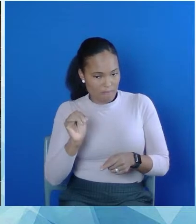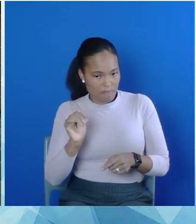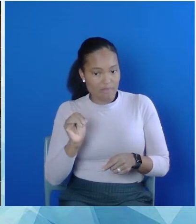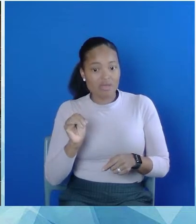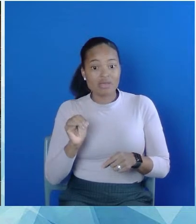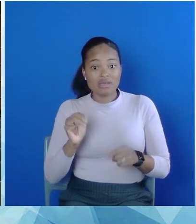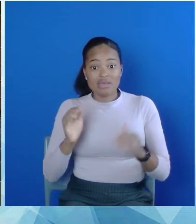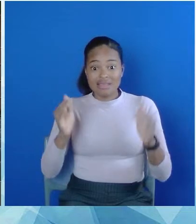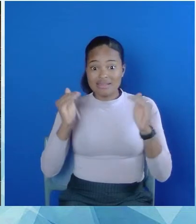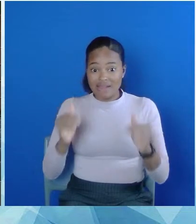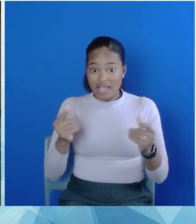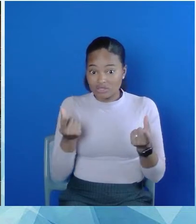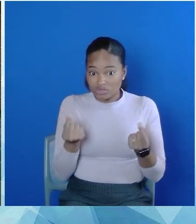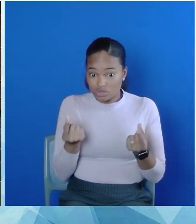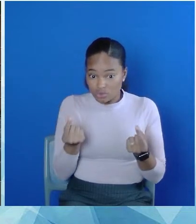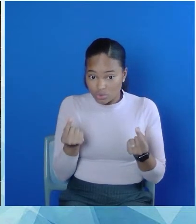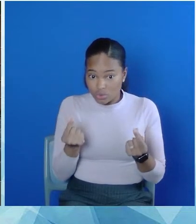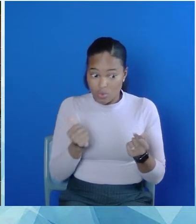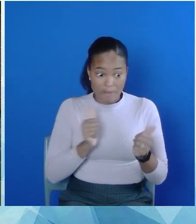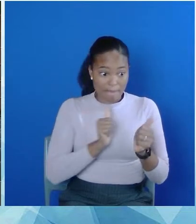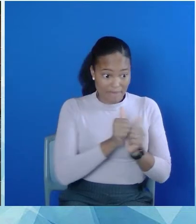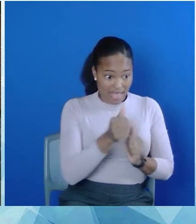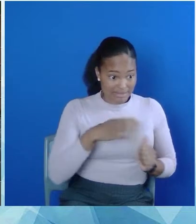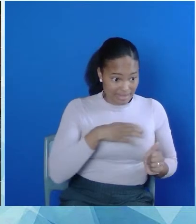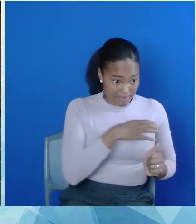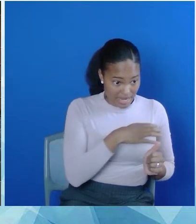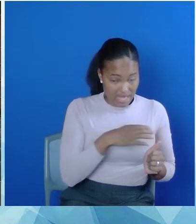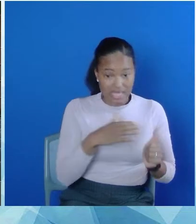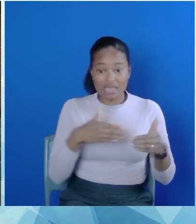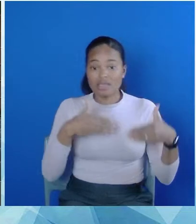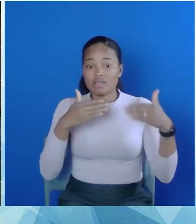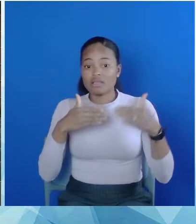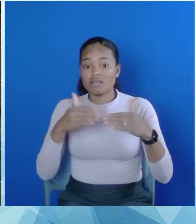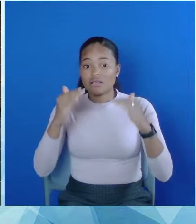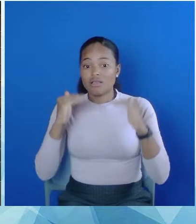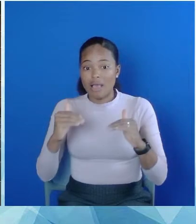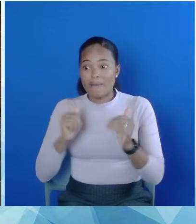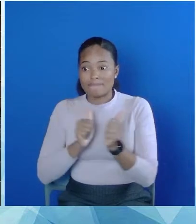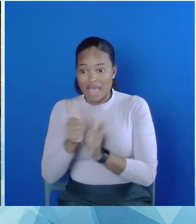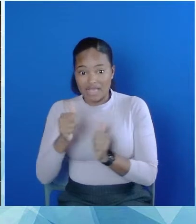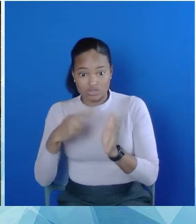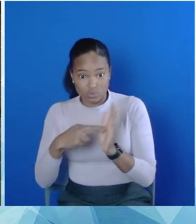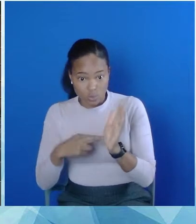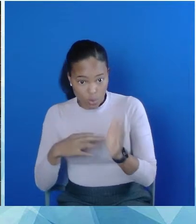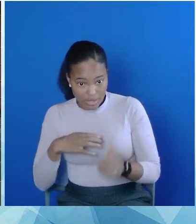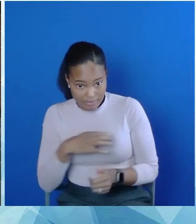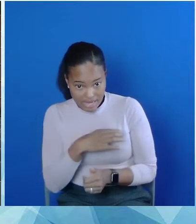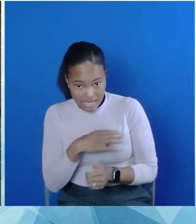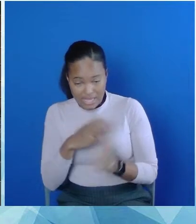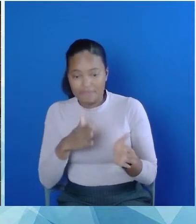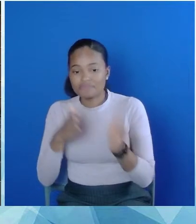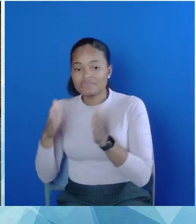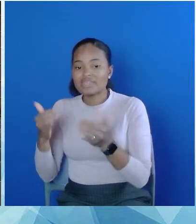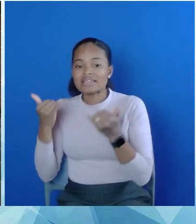passed out of committee and after it is passed out of rules, is for it to be placed on the consent calendar.